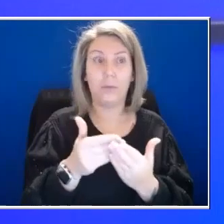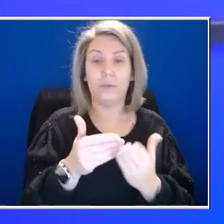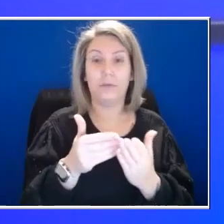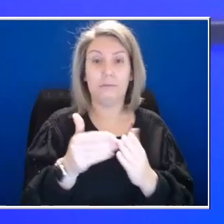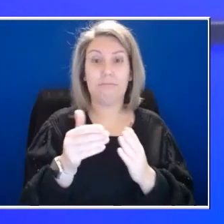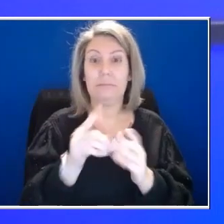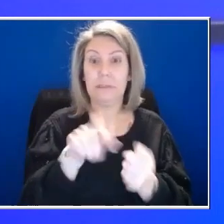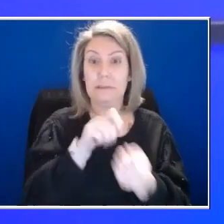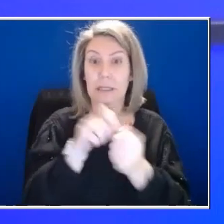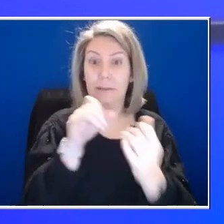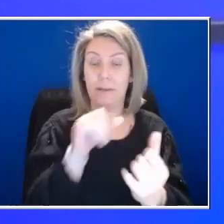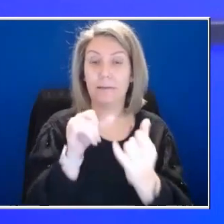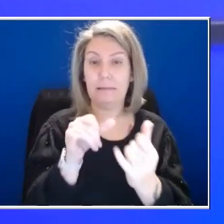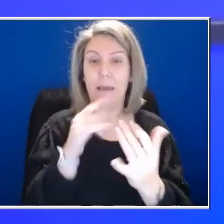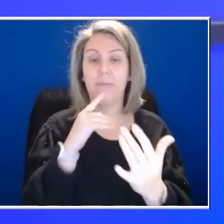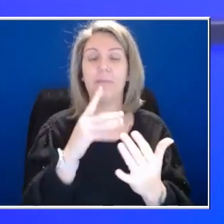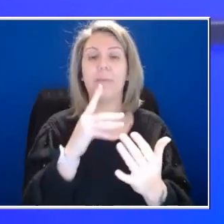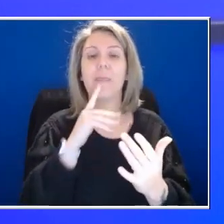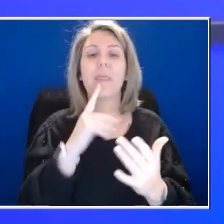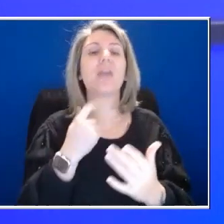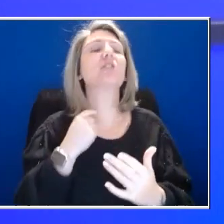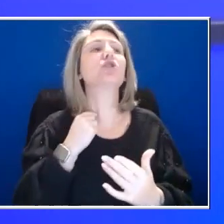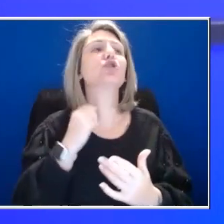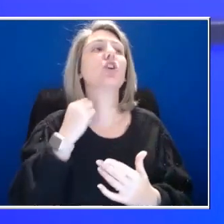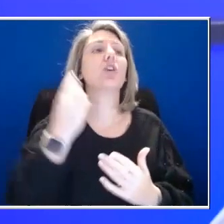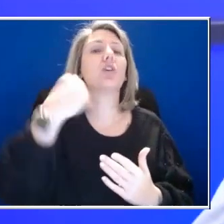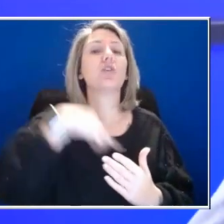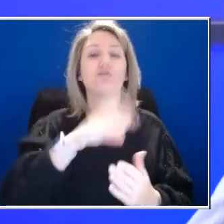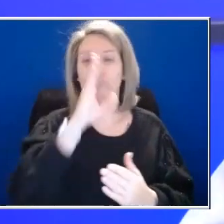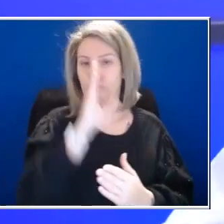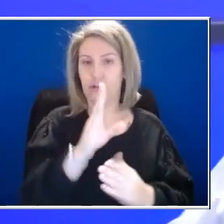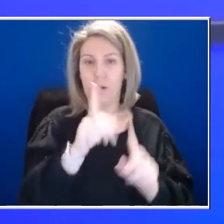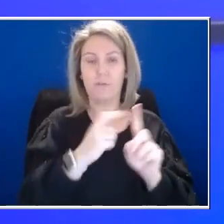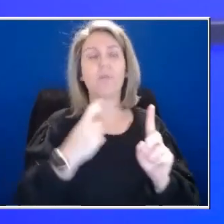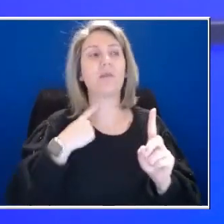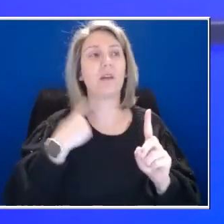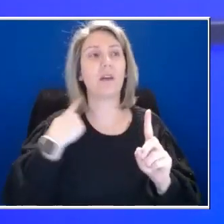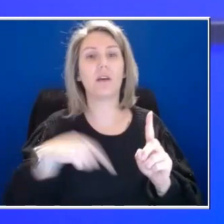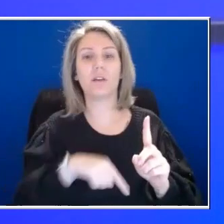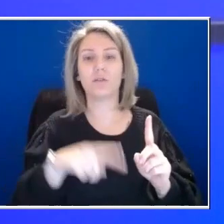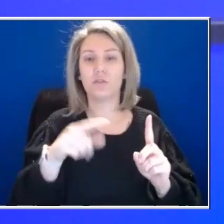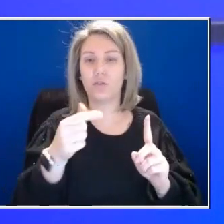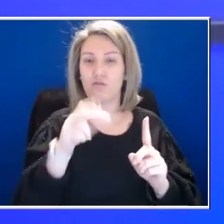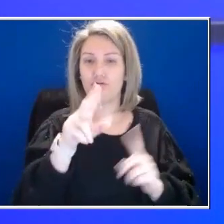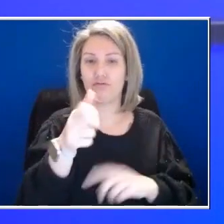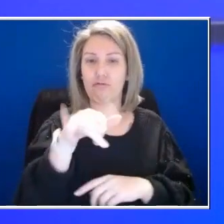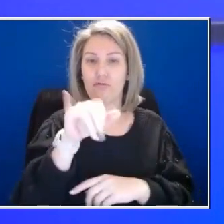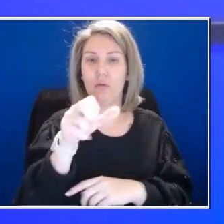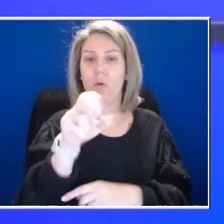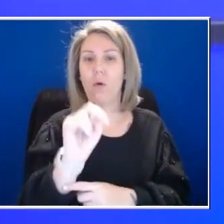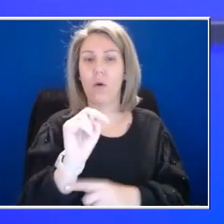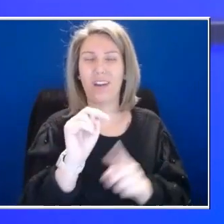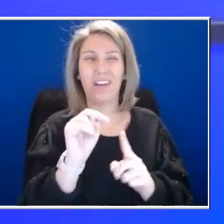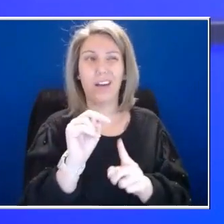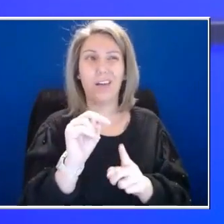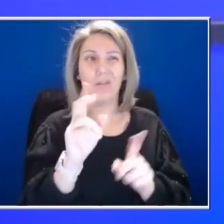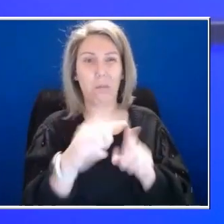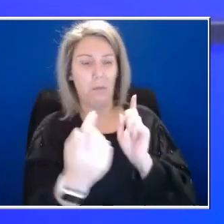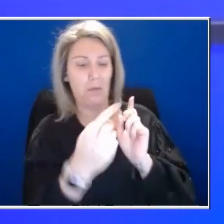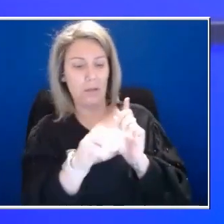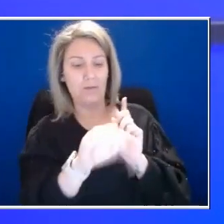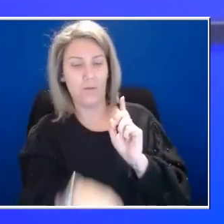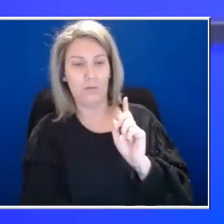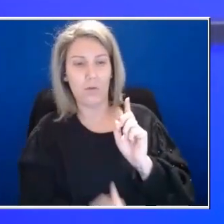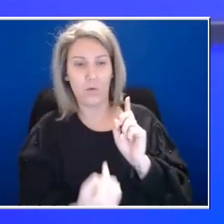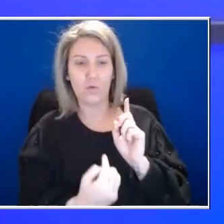of gives you a straight shot from the neck to the groin versus it's coming up through the groin and doing a pretty much a full loop 180 U-turn there. So it gives you a